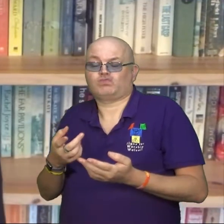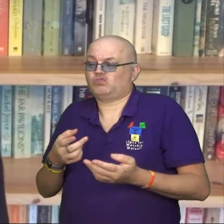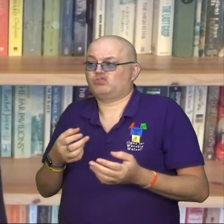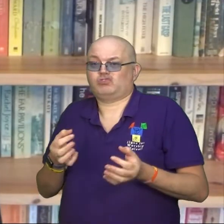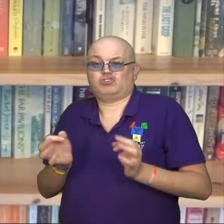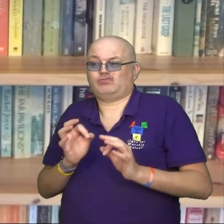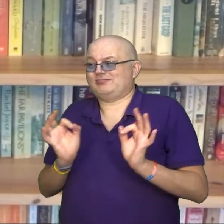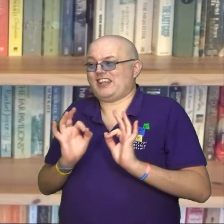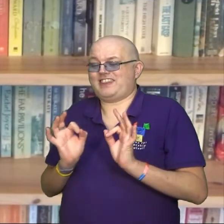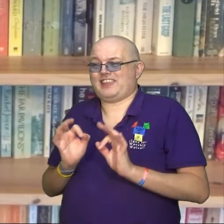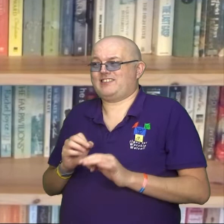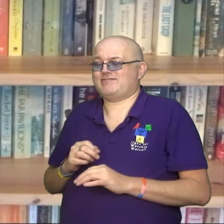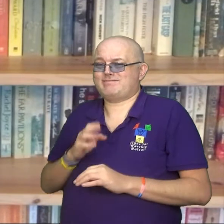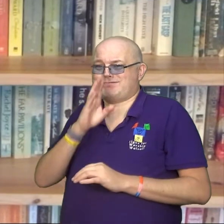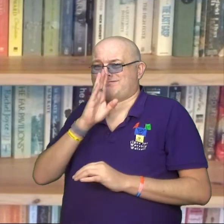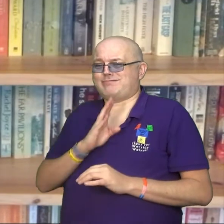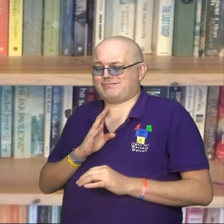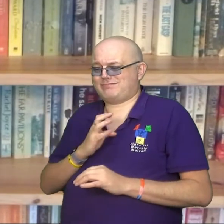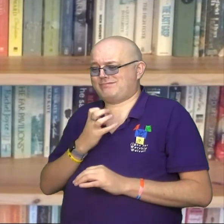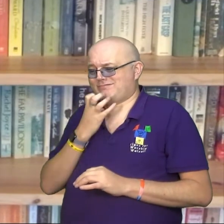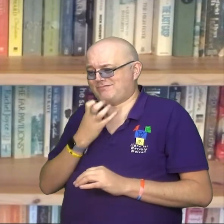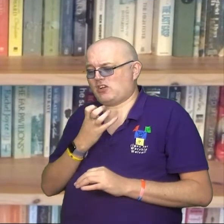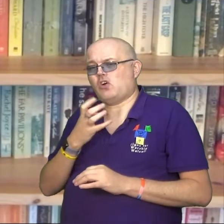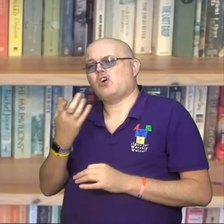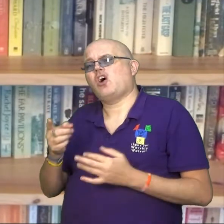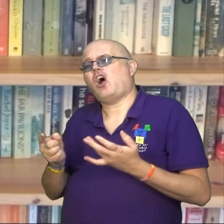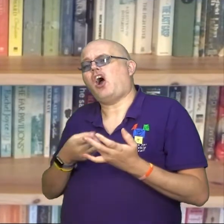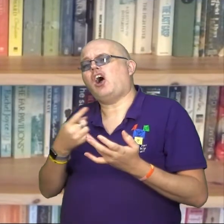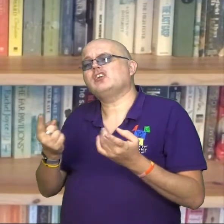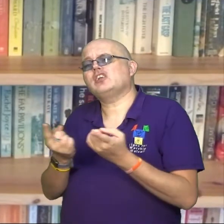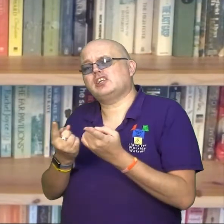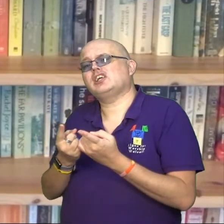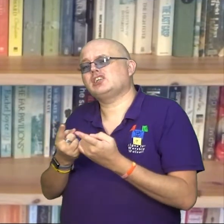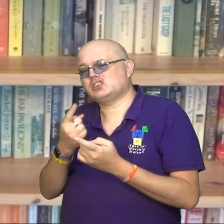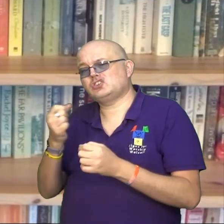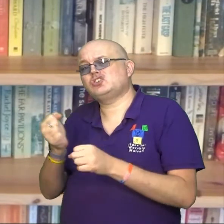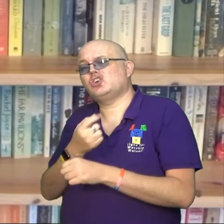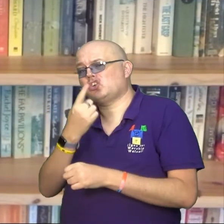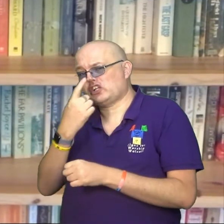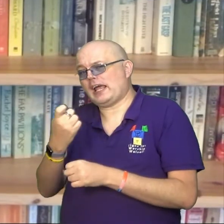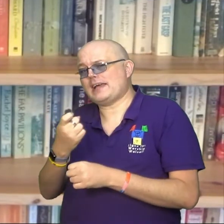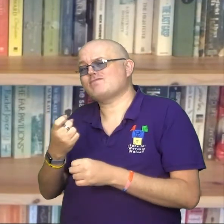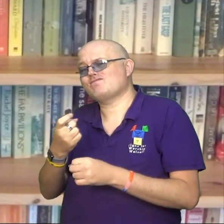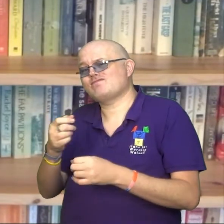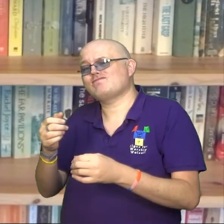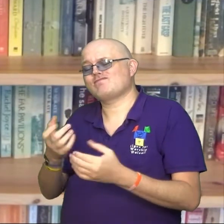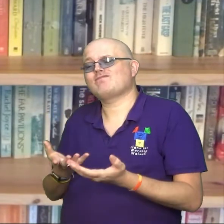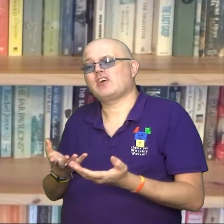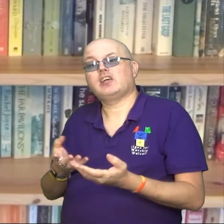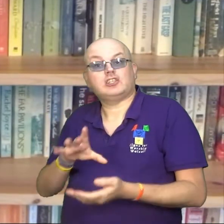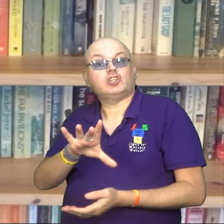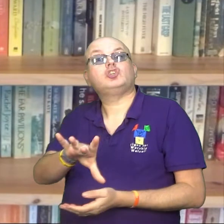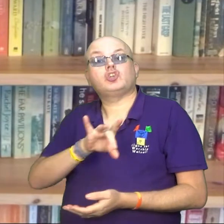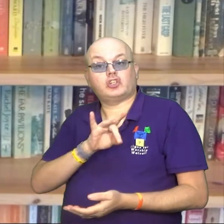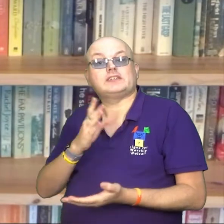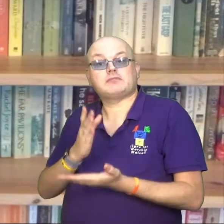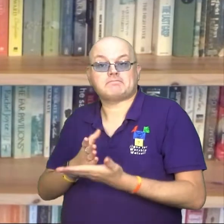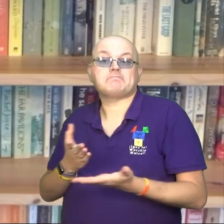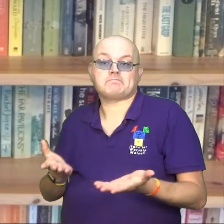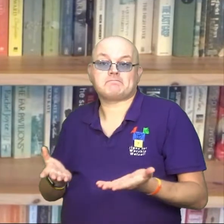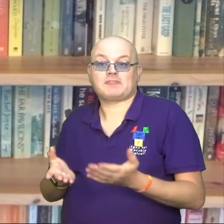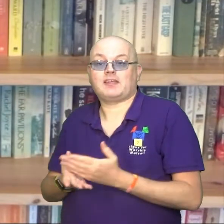do nothing and sit and mope. But we can also do other things that are more positive and proactive. It's a